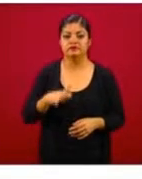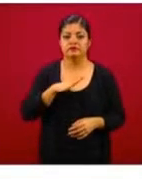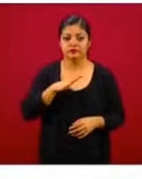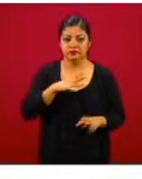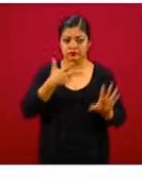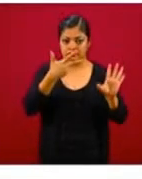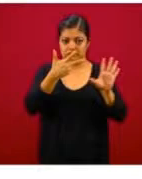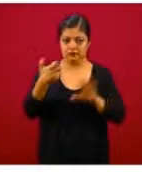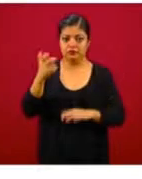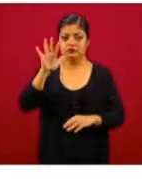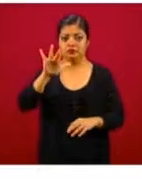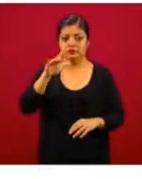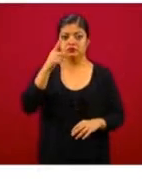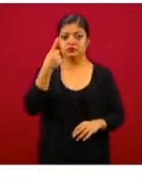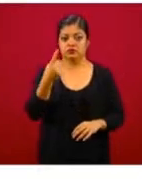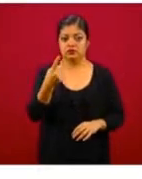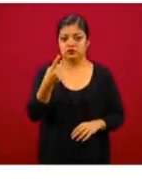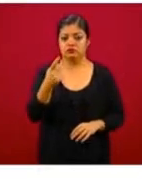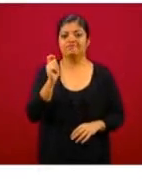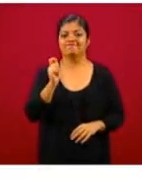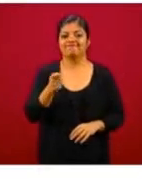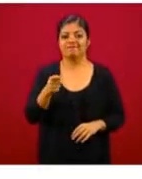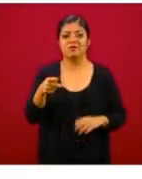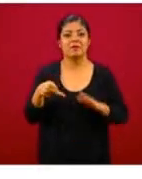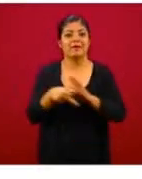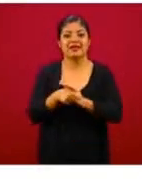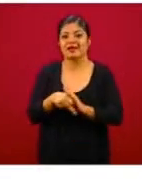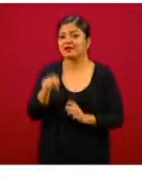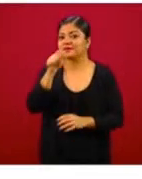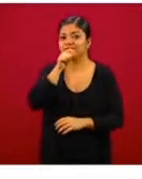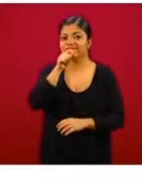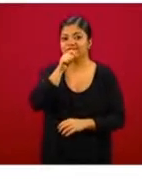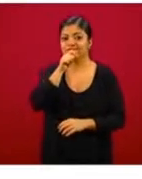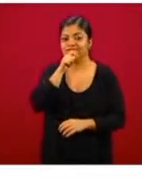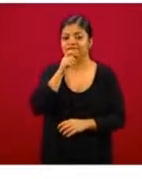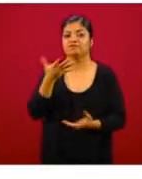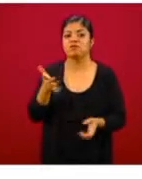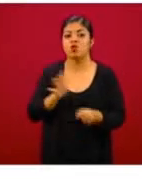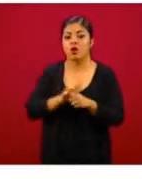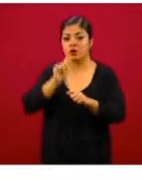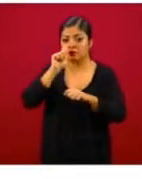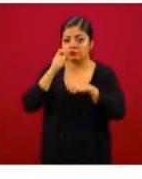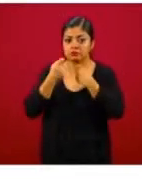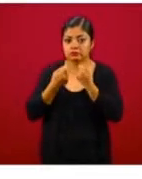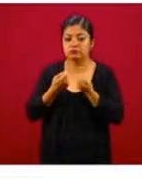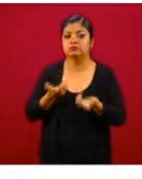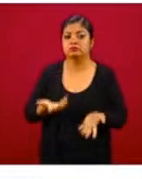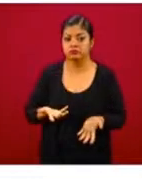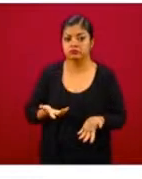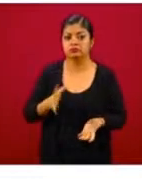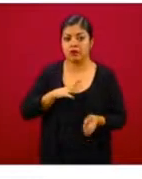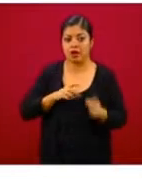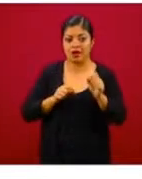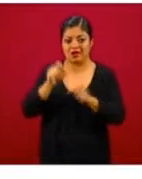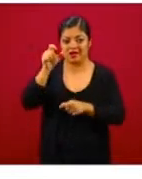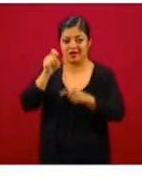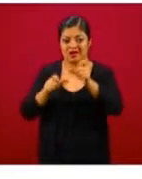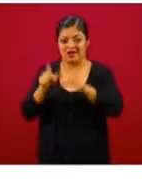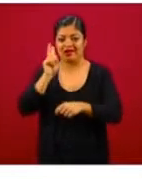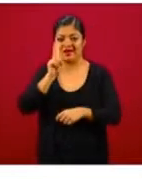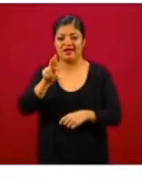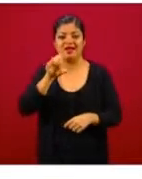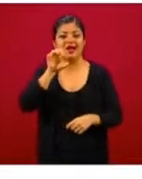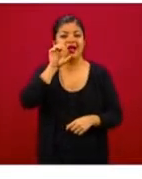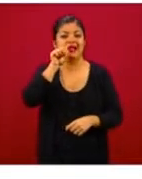date of death among deaths that have happened. There are still 851 of those deaths that are still awaiting a lab